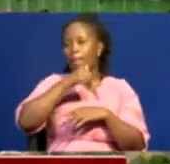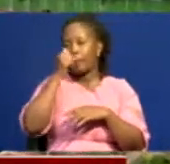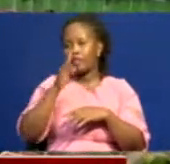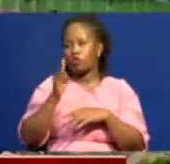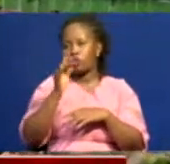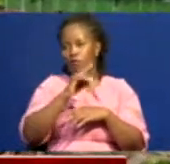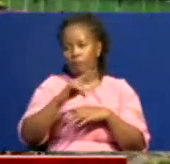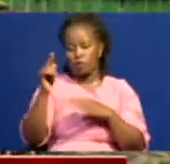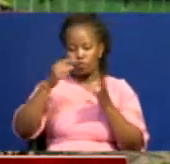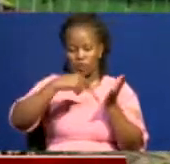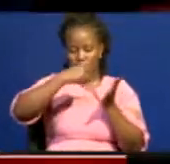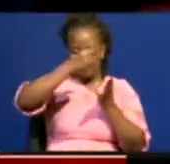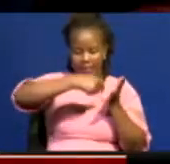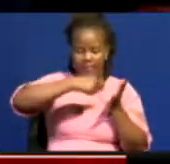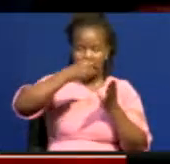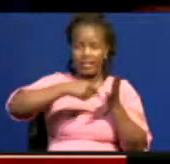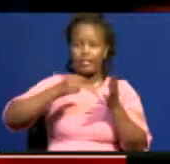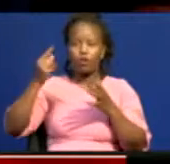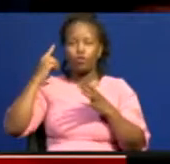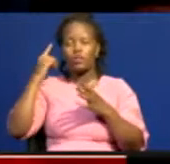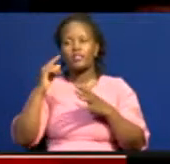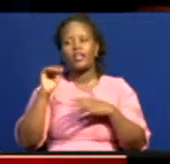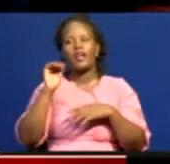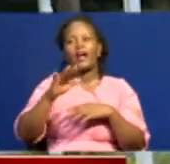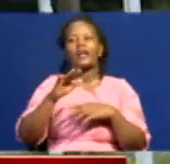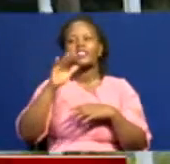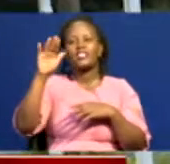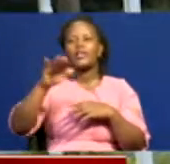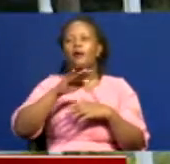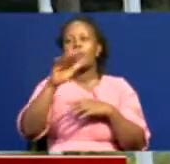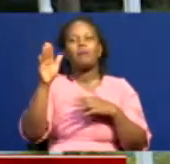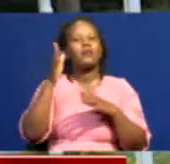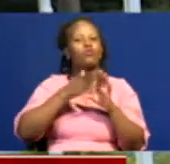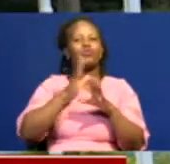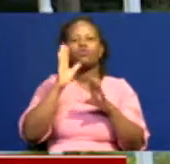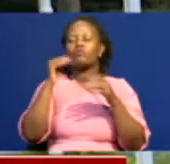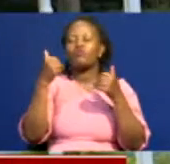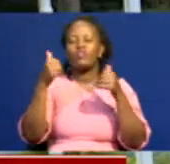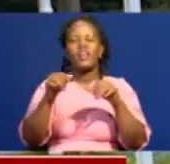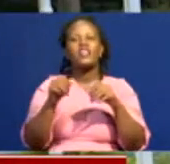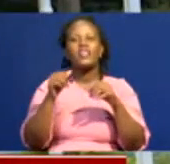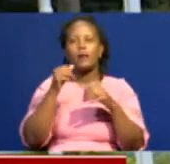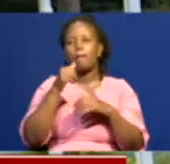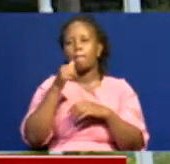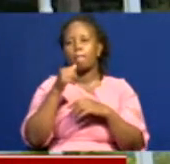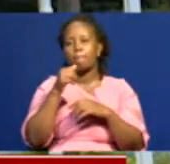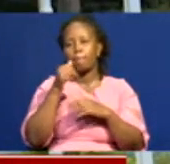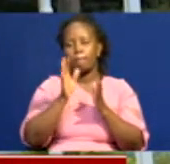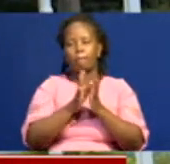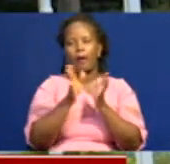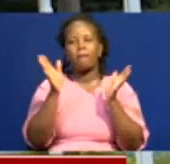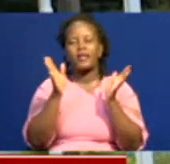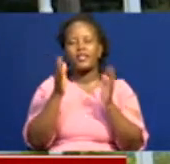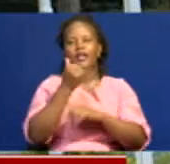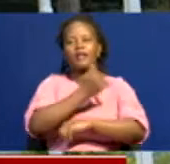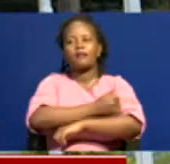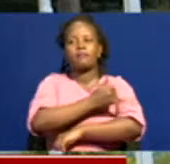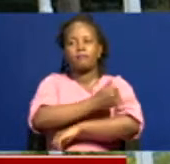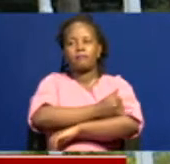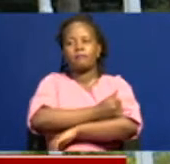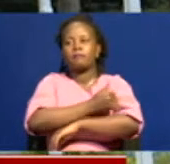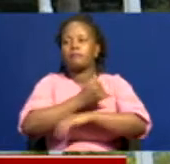removing a requirement for Parliament to approve privatization of any state entity. Benson Ruba reporting for